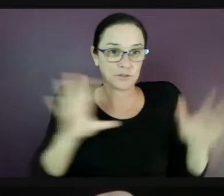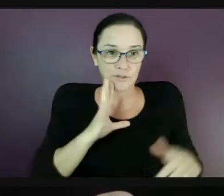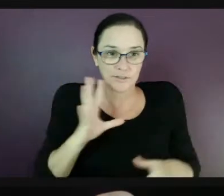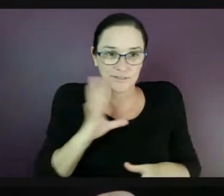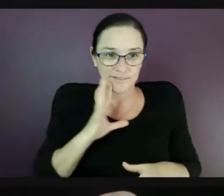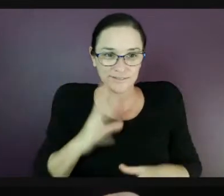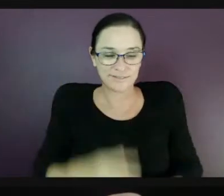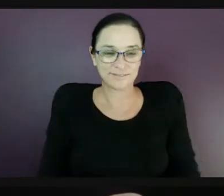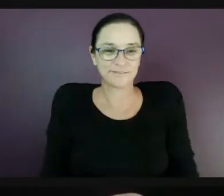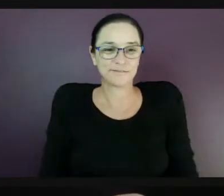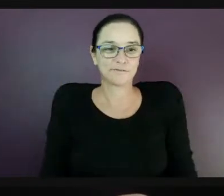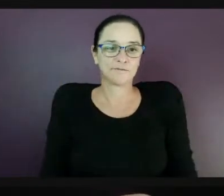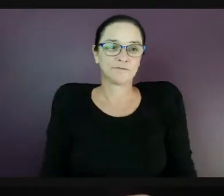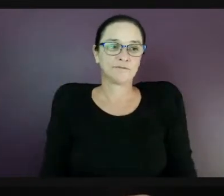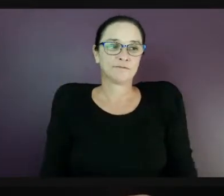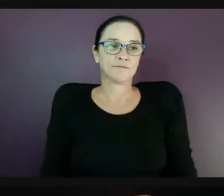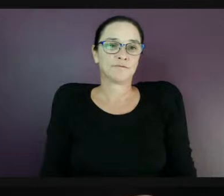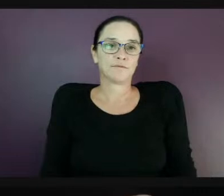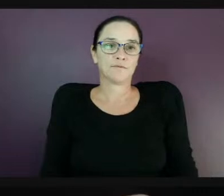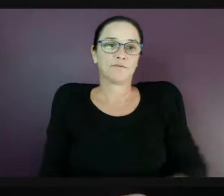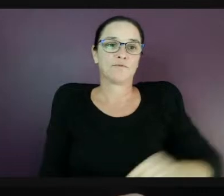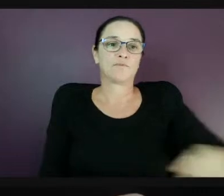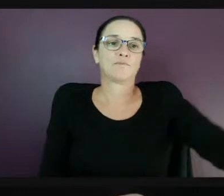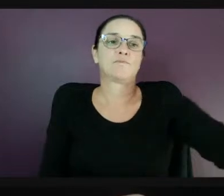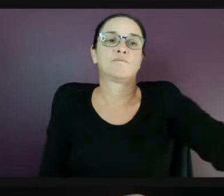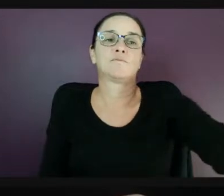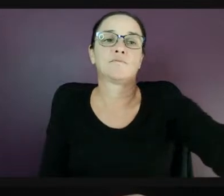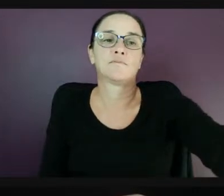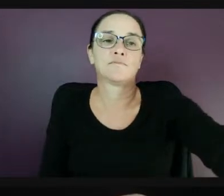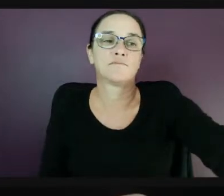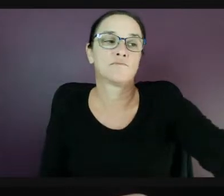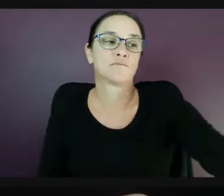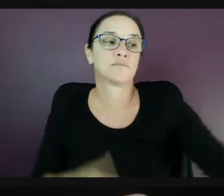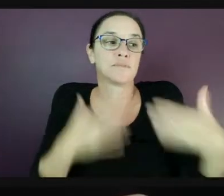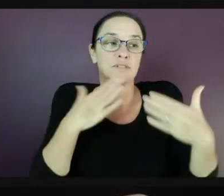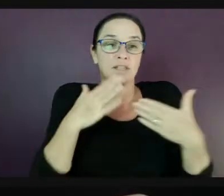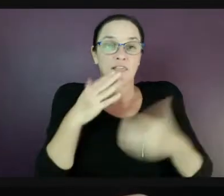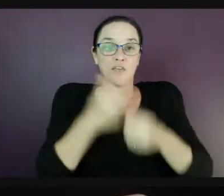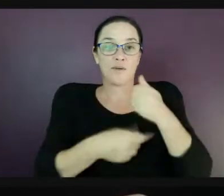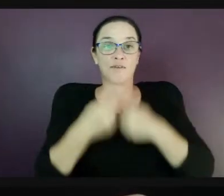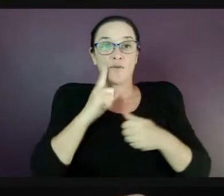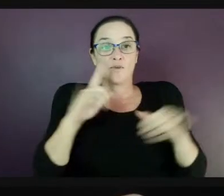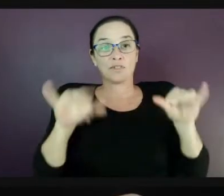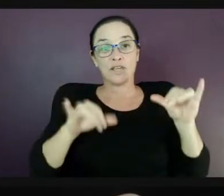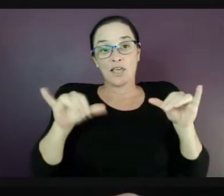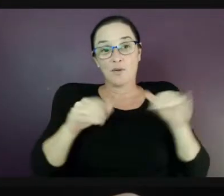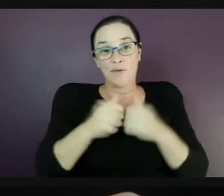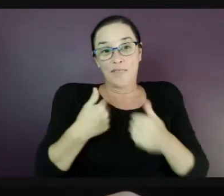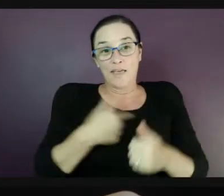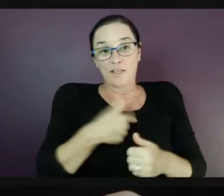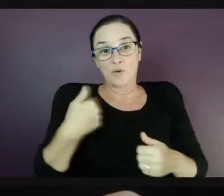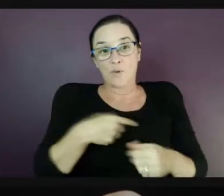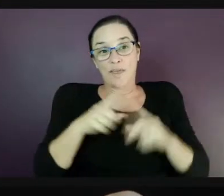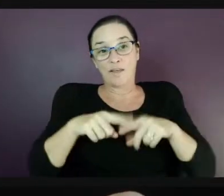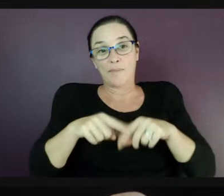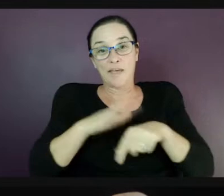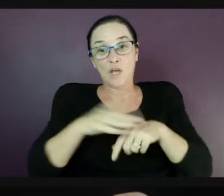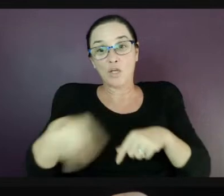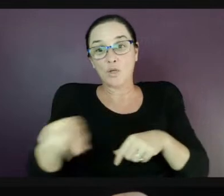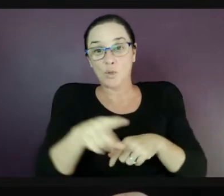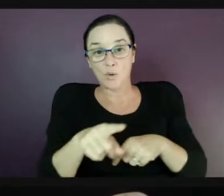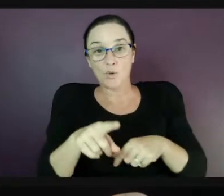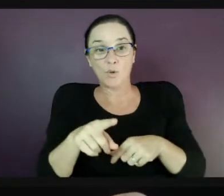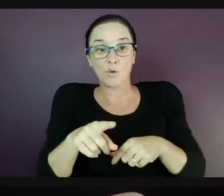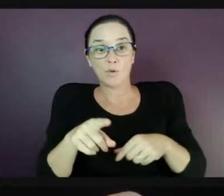after an hour now. All right. Yeah. Thanks everybody for sticking with us. We rely on viewers like you to help